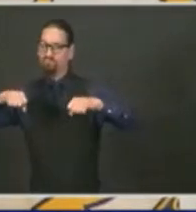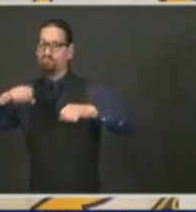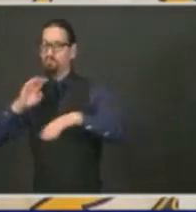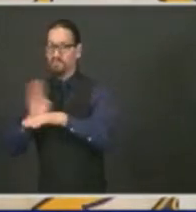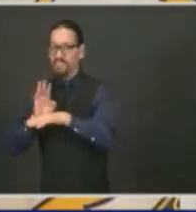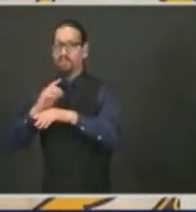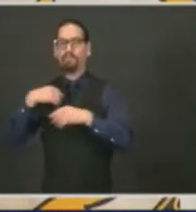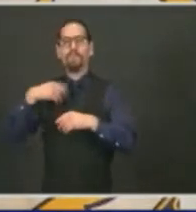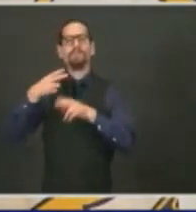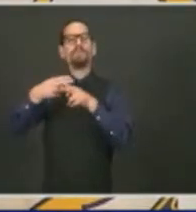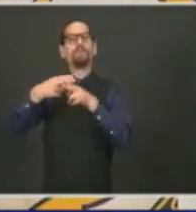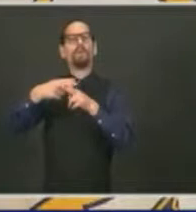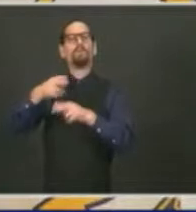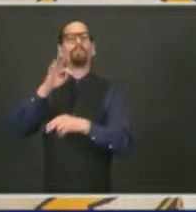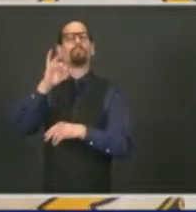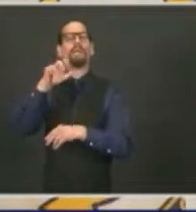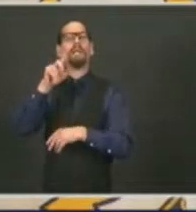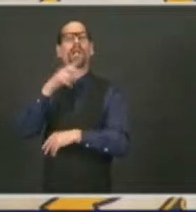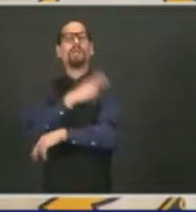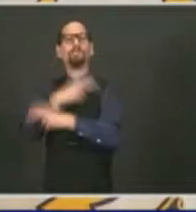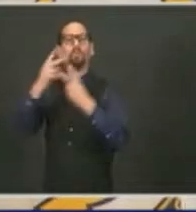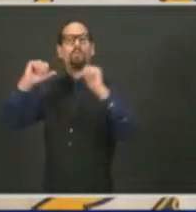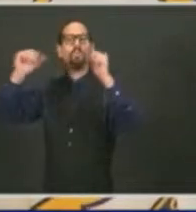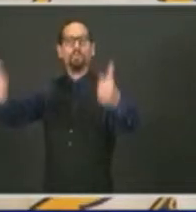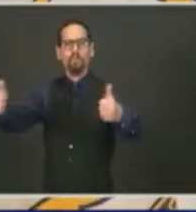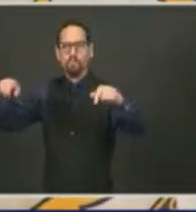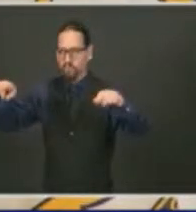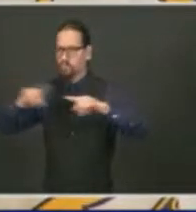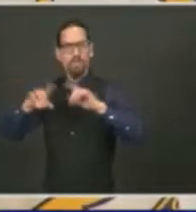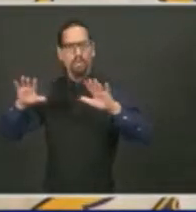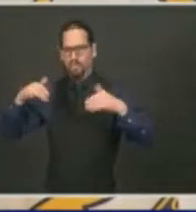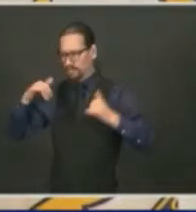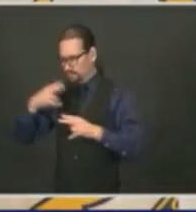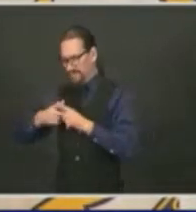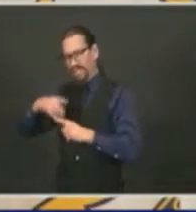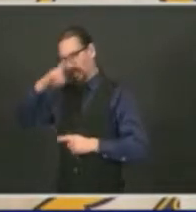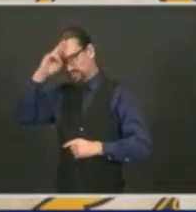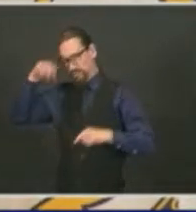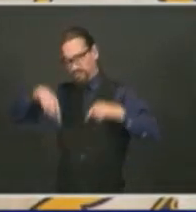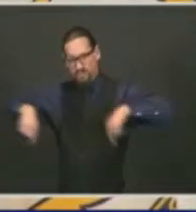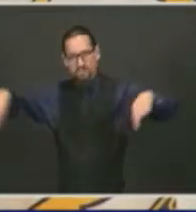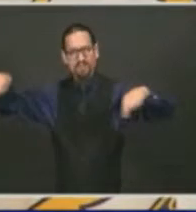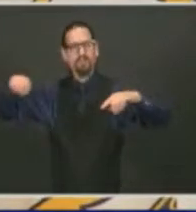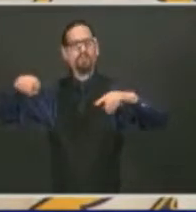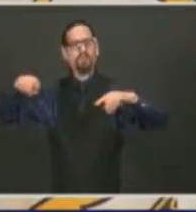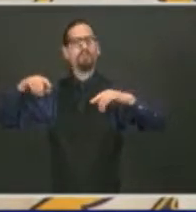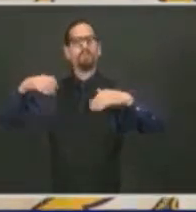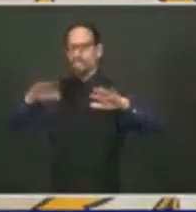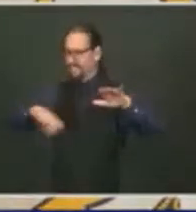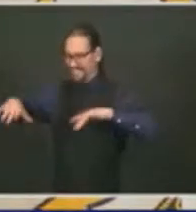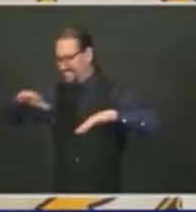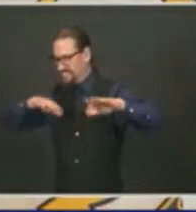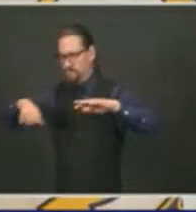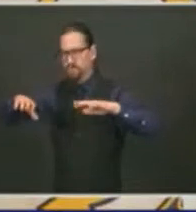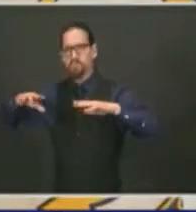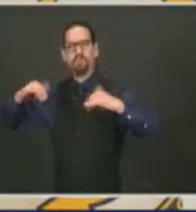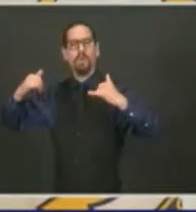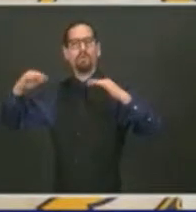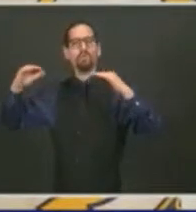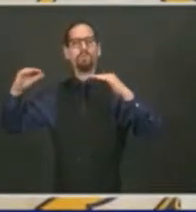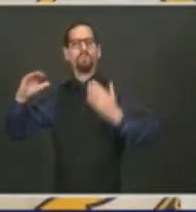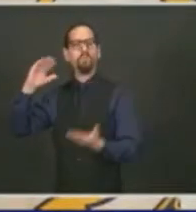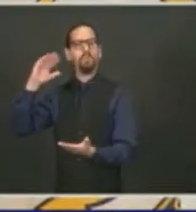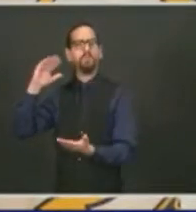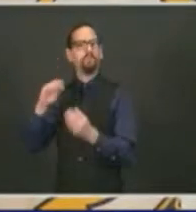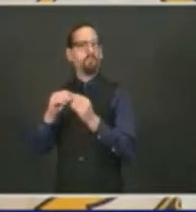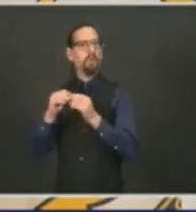took action, we're in a more stable place. So I wanted to thank you for that and share where we